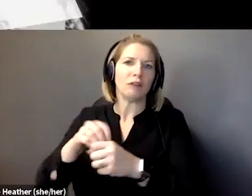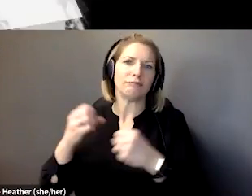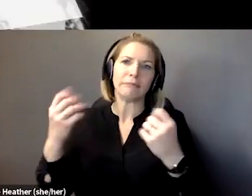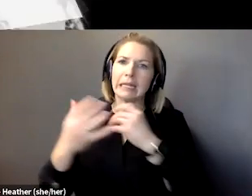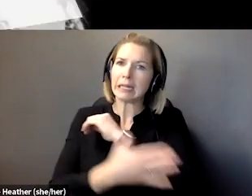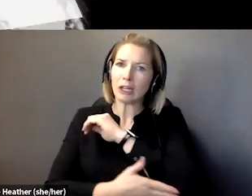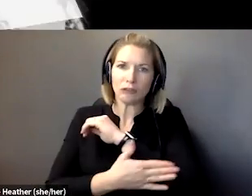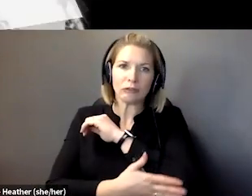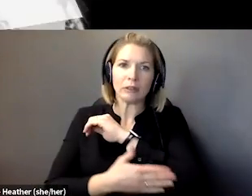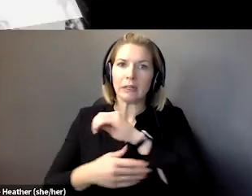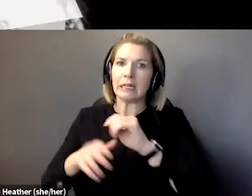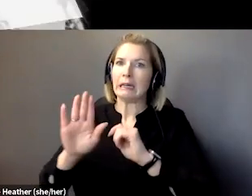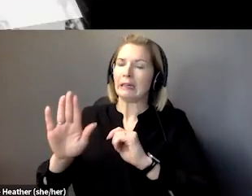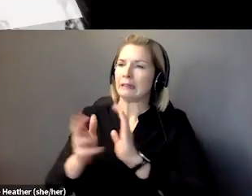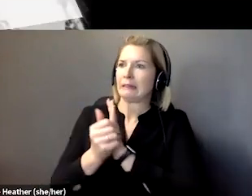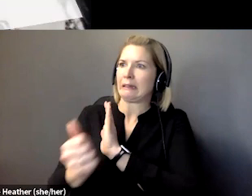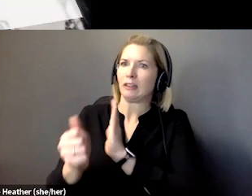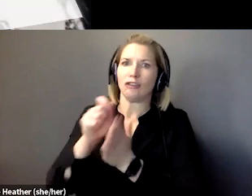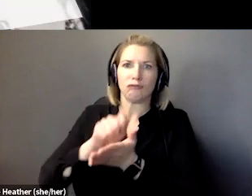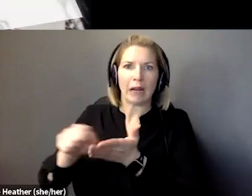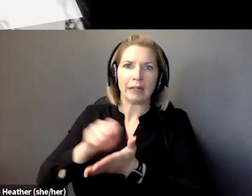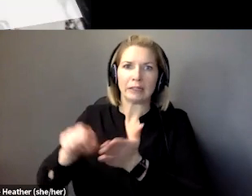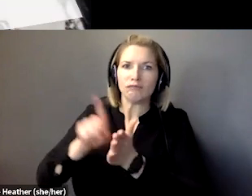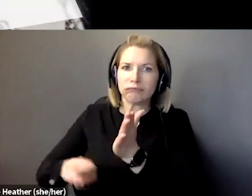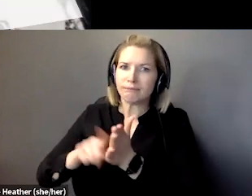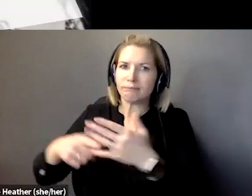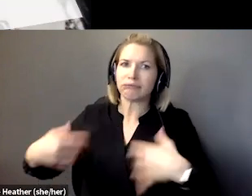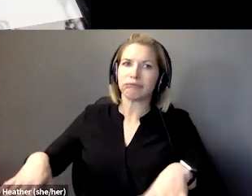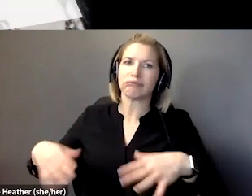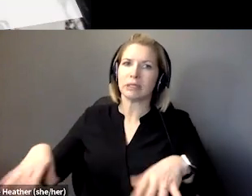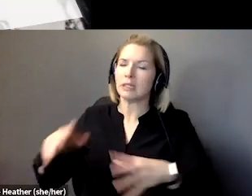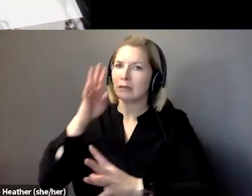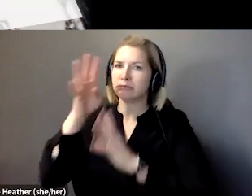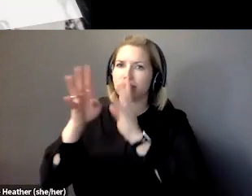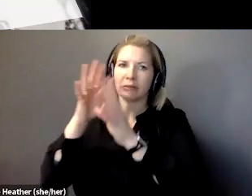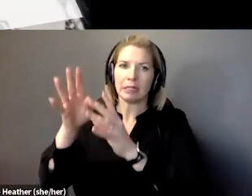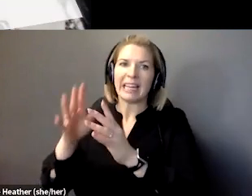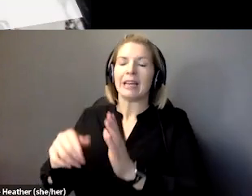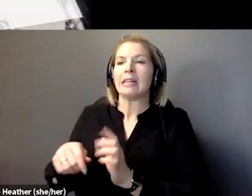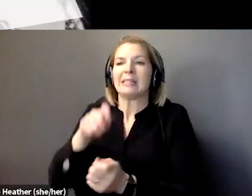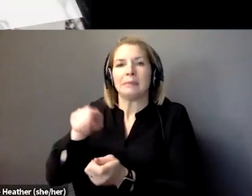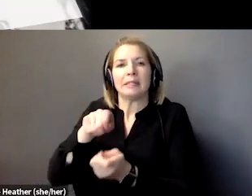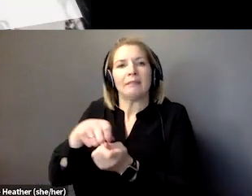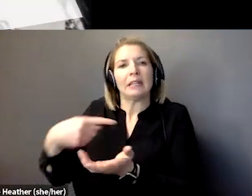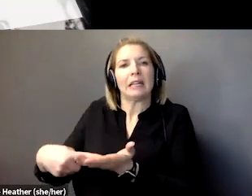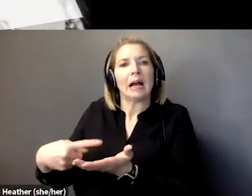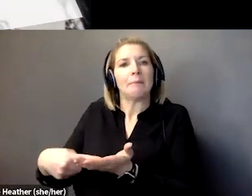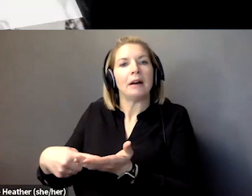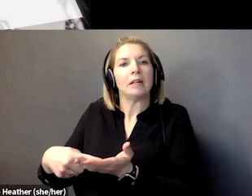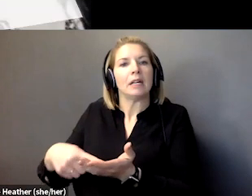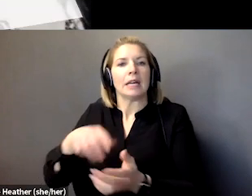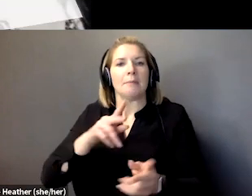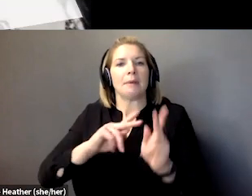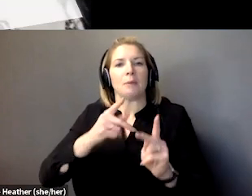include leadership, service quality, the creation of safeguards for vulnerable persons, intentional